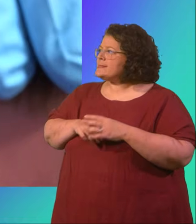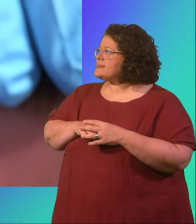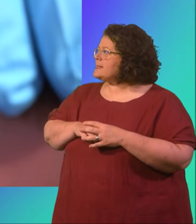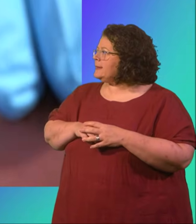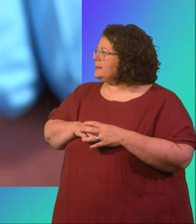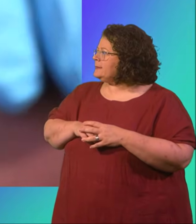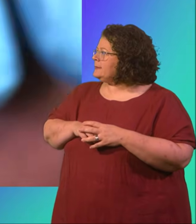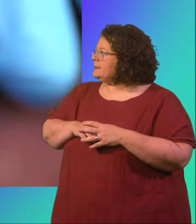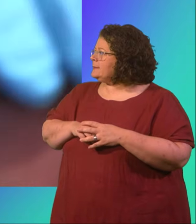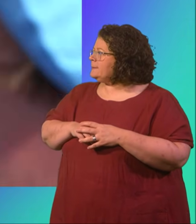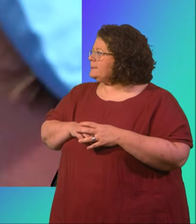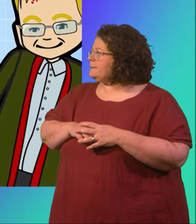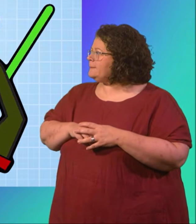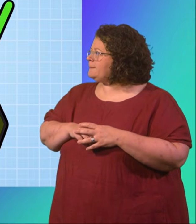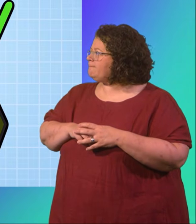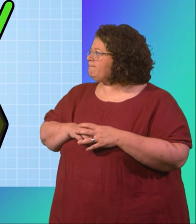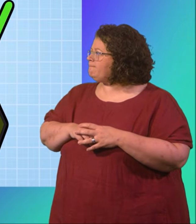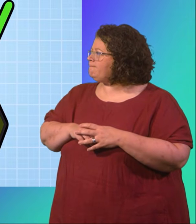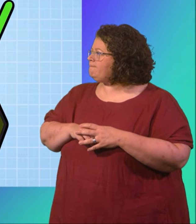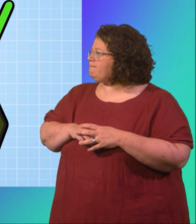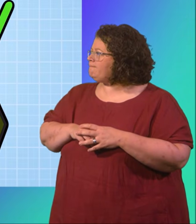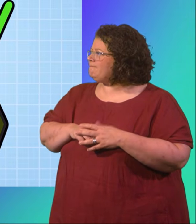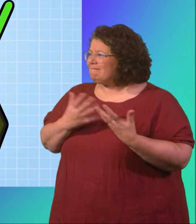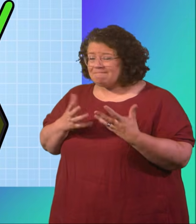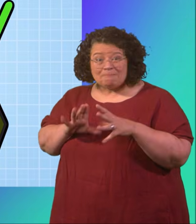be wondering where that stone has gone to.